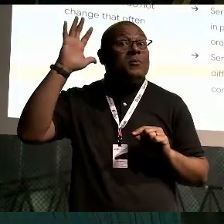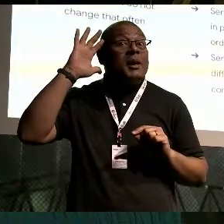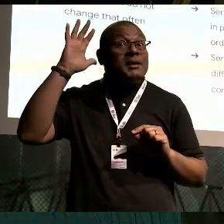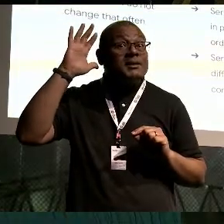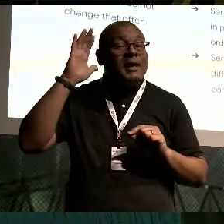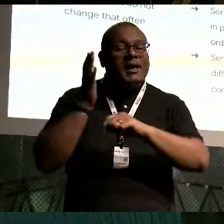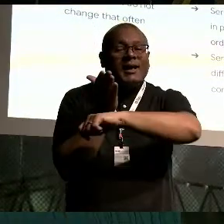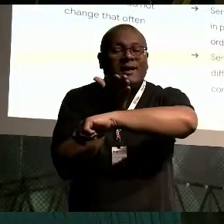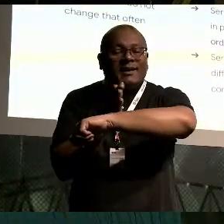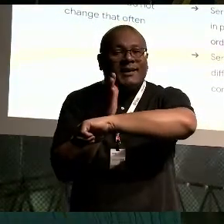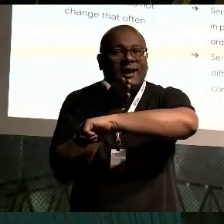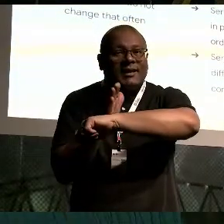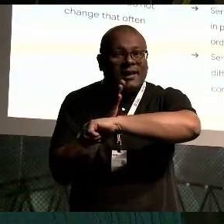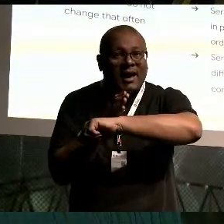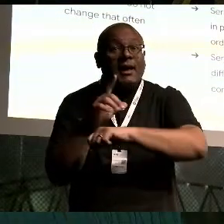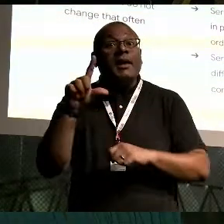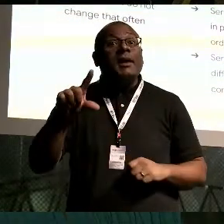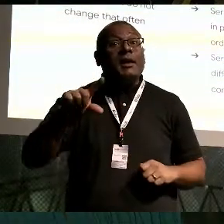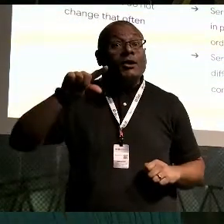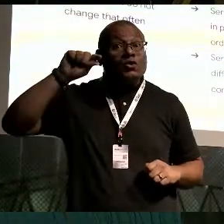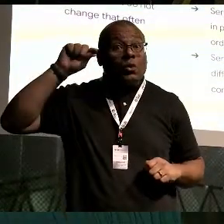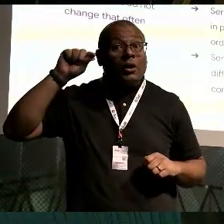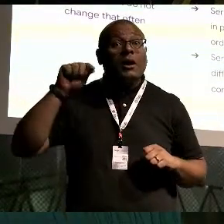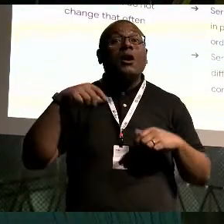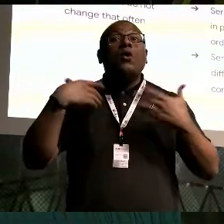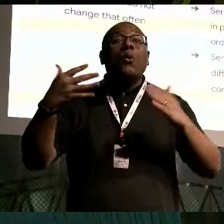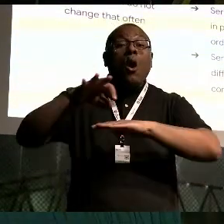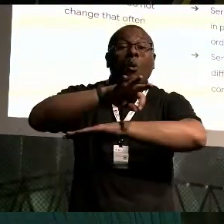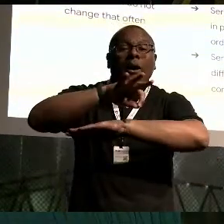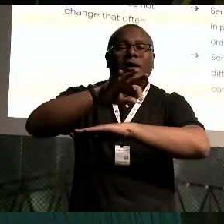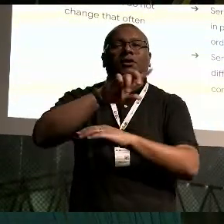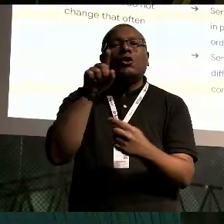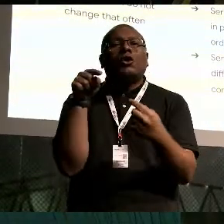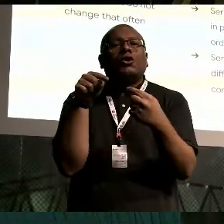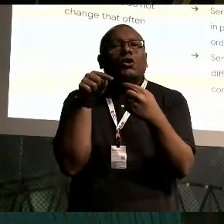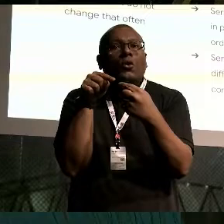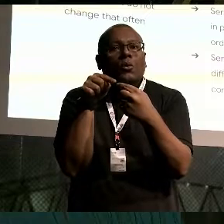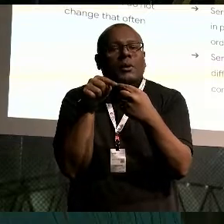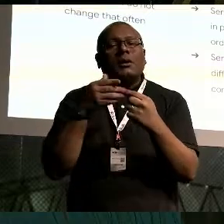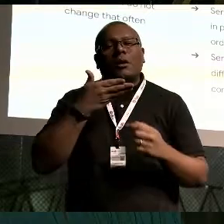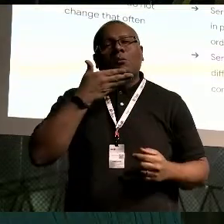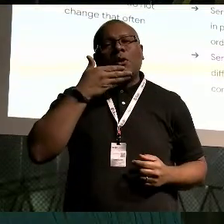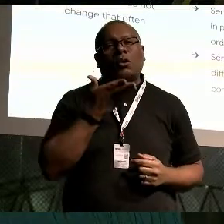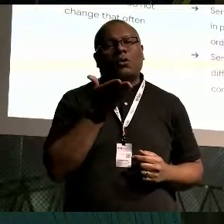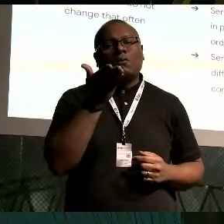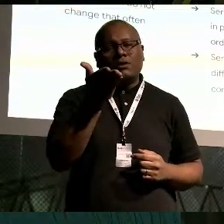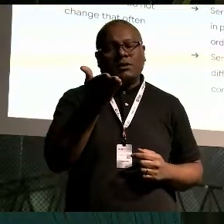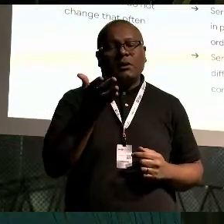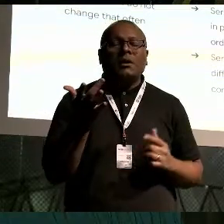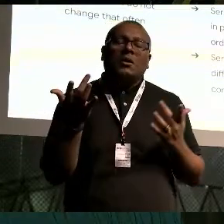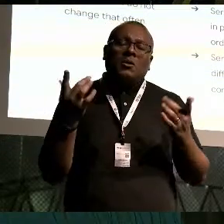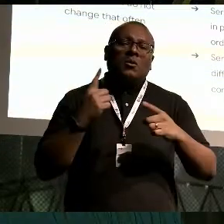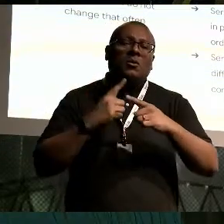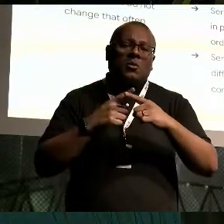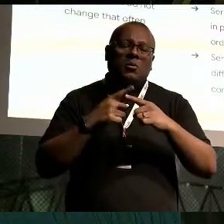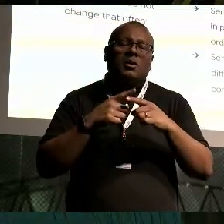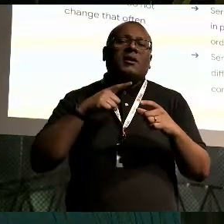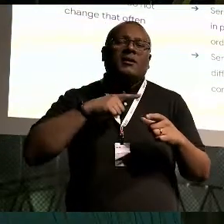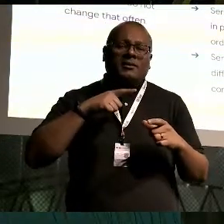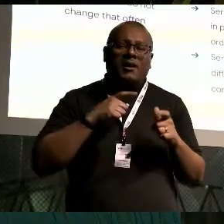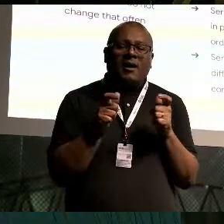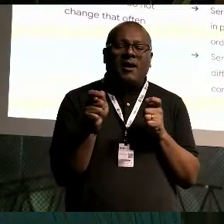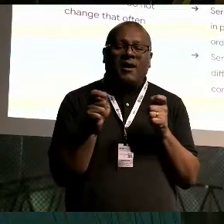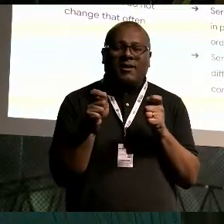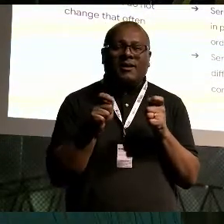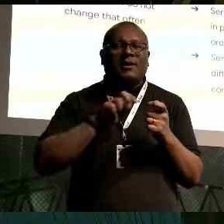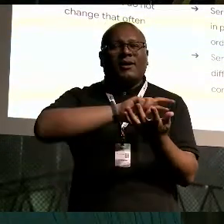sure you choose an architecture that's best for you. Don't just let your architecture happen because it just randomly happened that way,